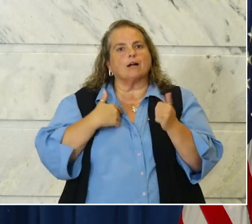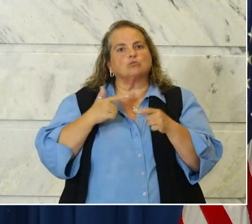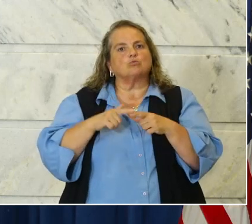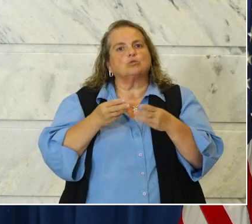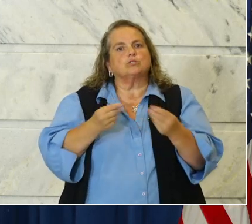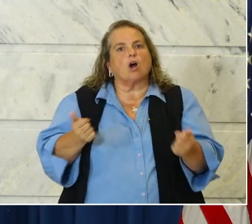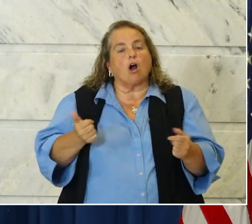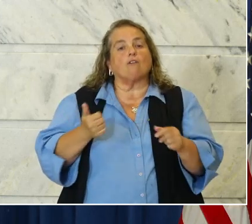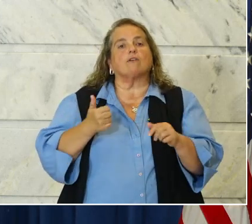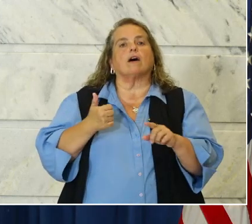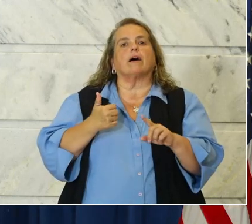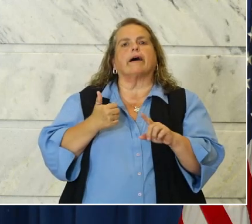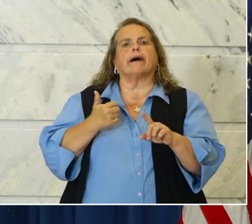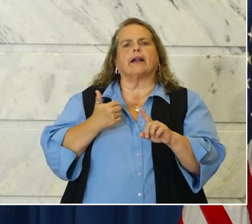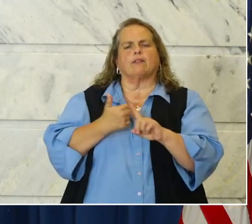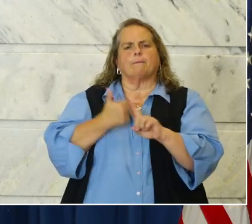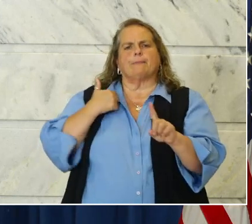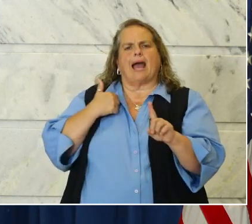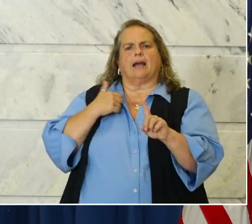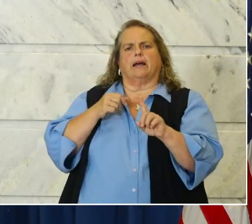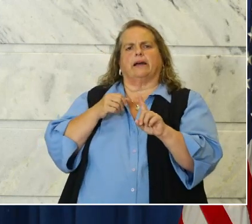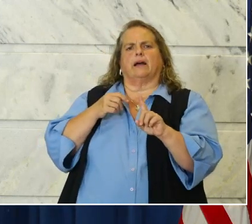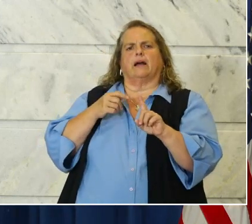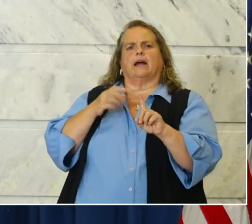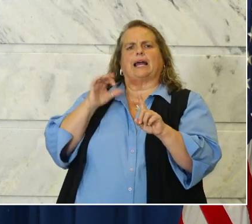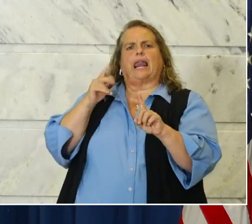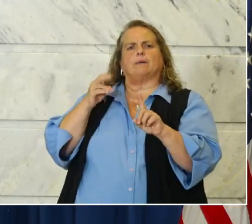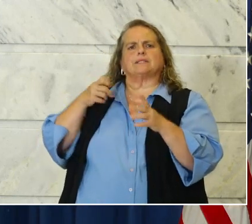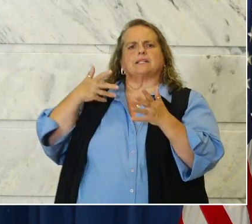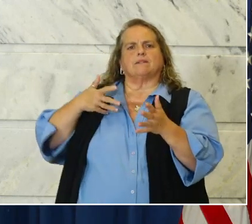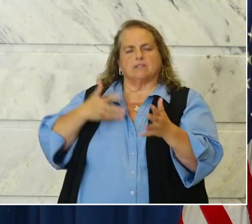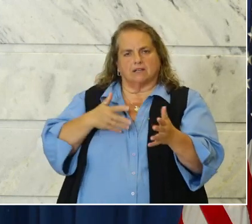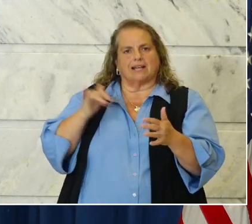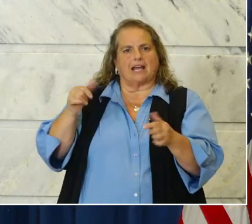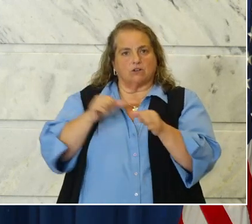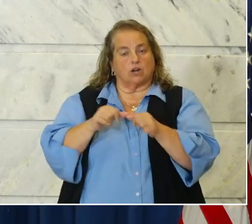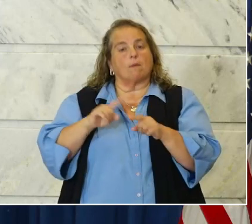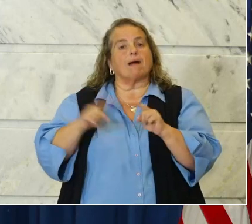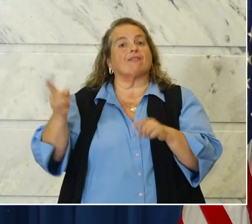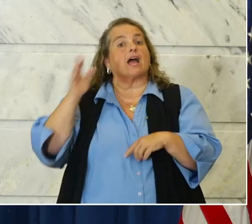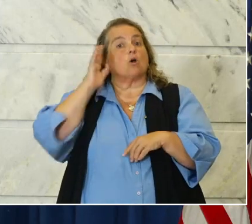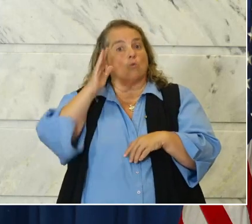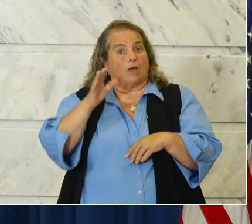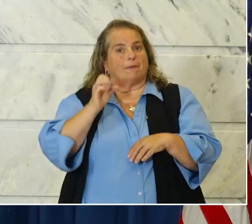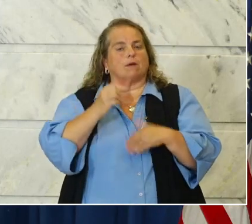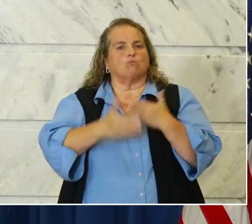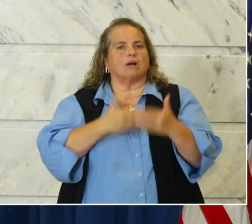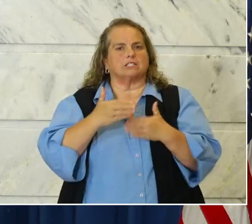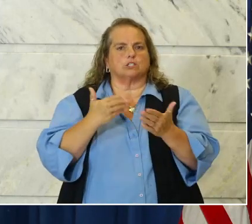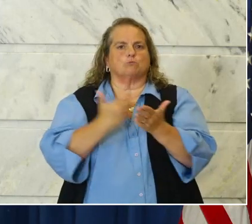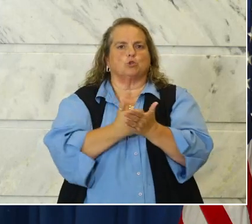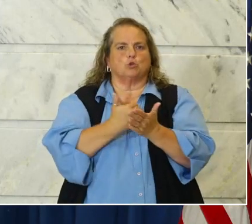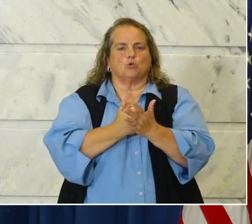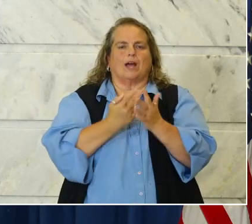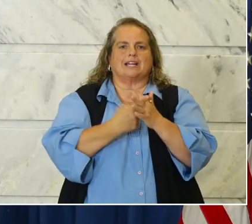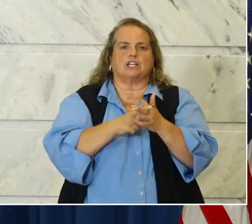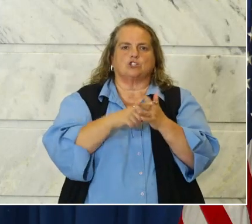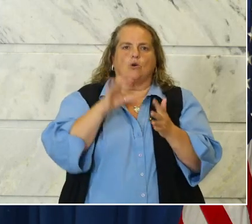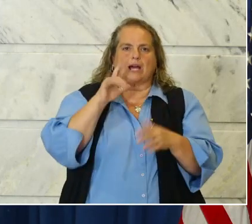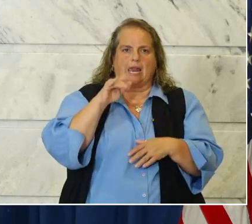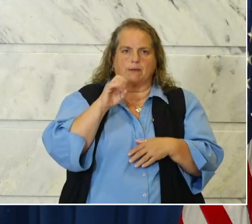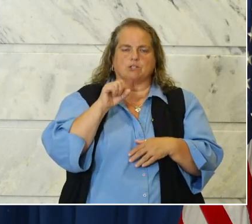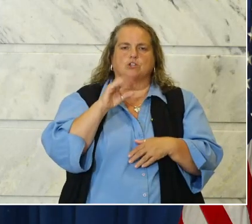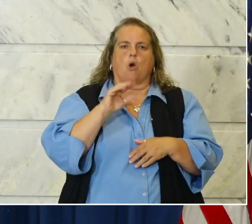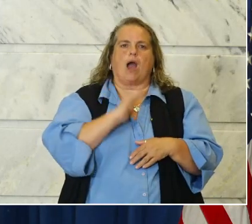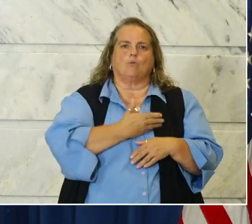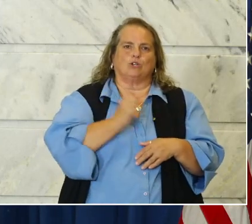now primarily continuing claims, but they will be processing new initial claims so that our staff are freed up to do those